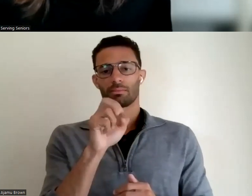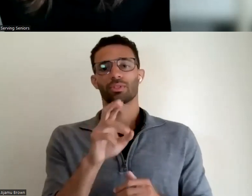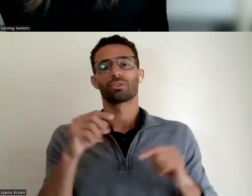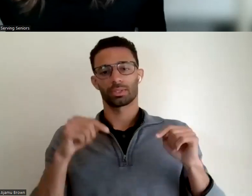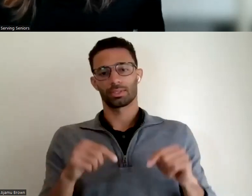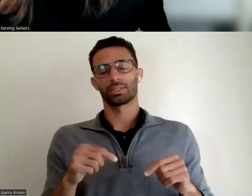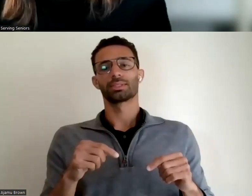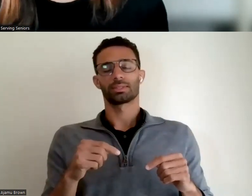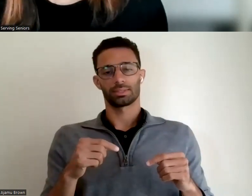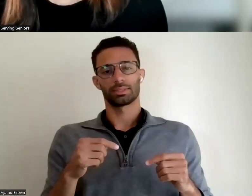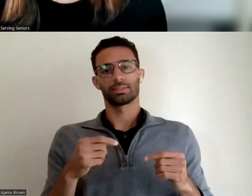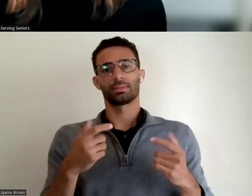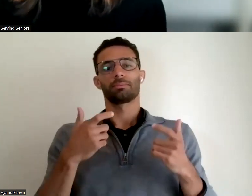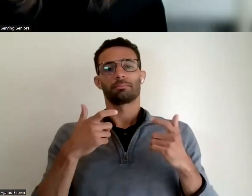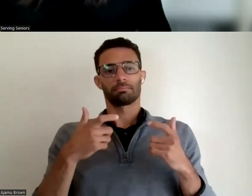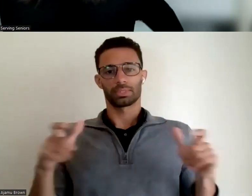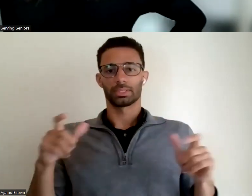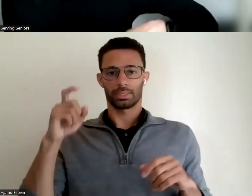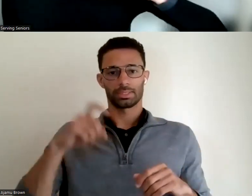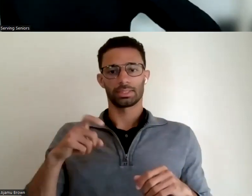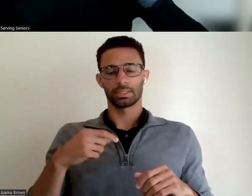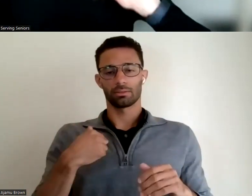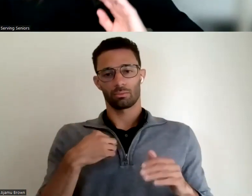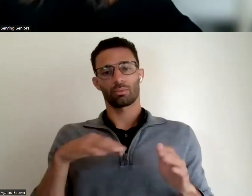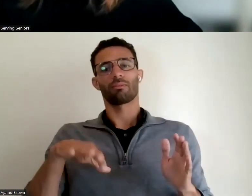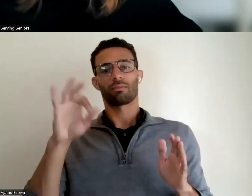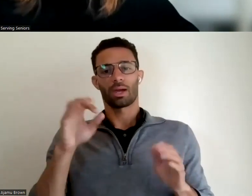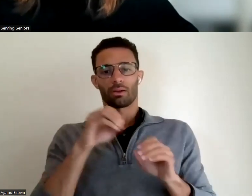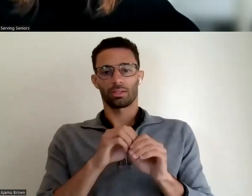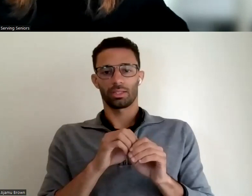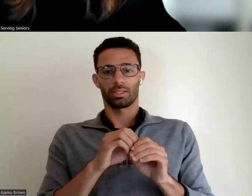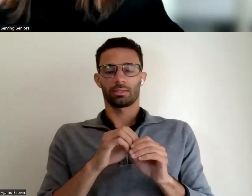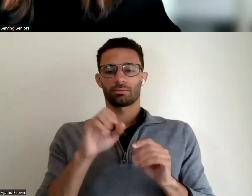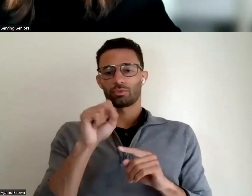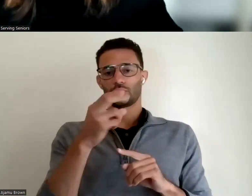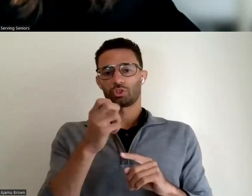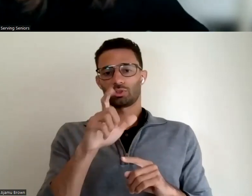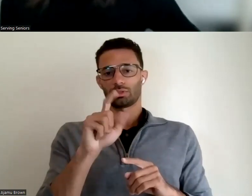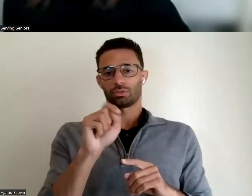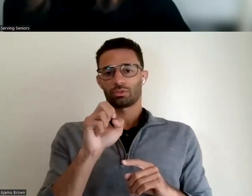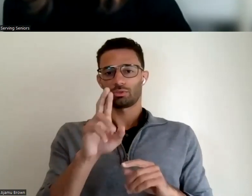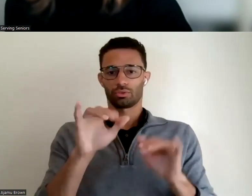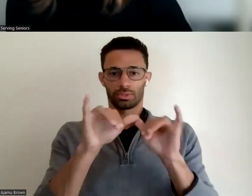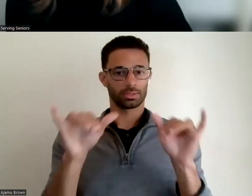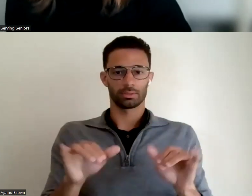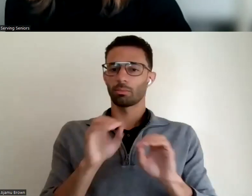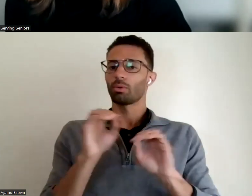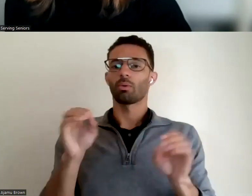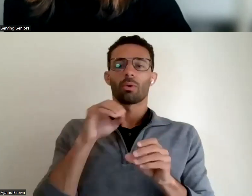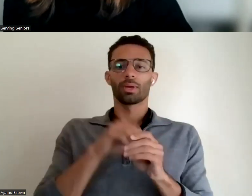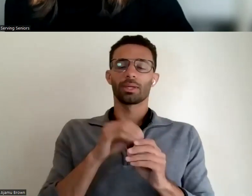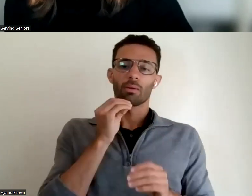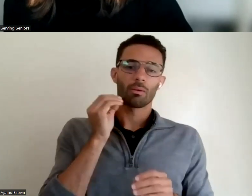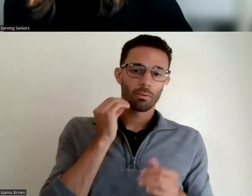huge gap where we discovered within the shelter system that there was no in-home support services.